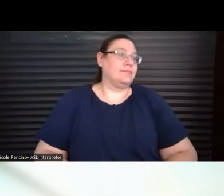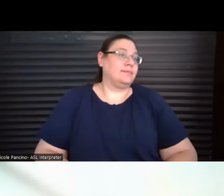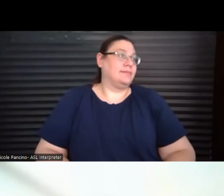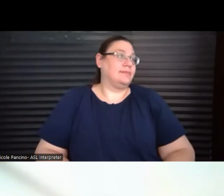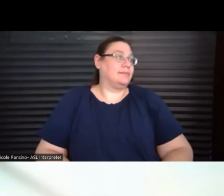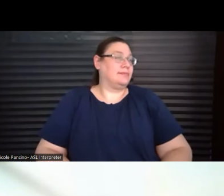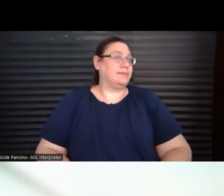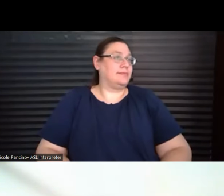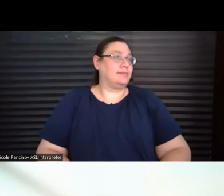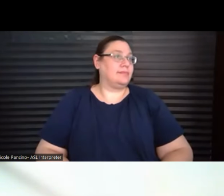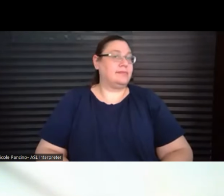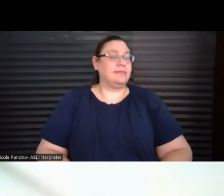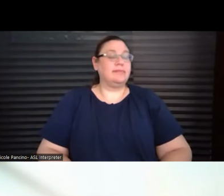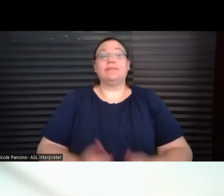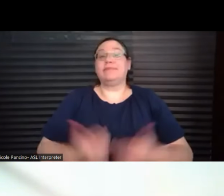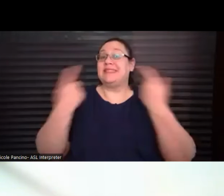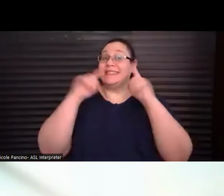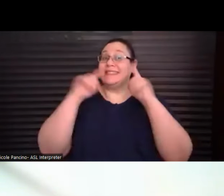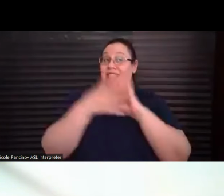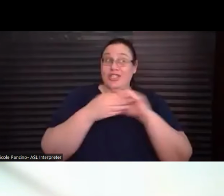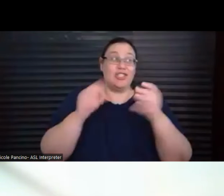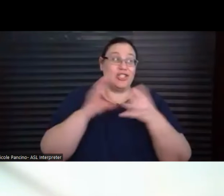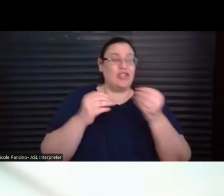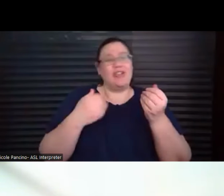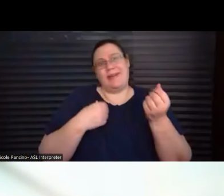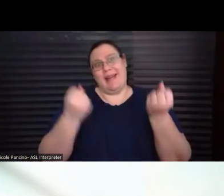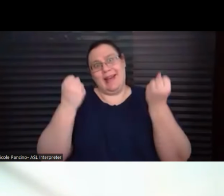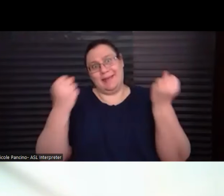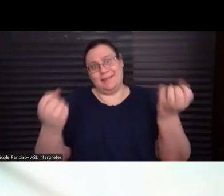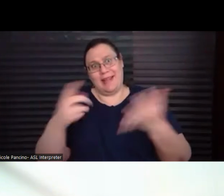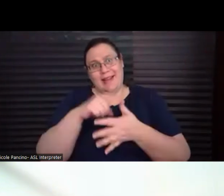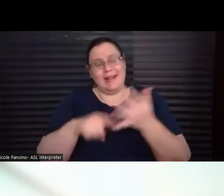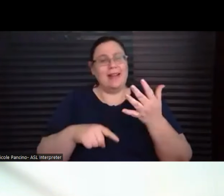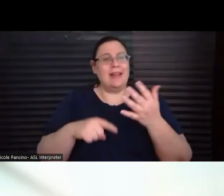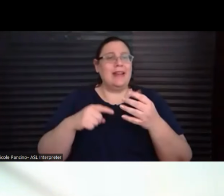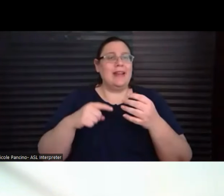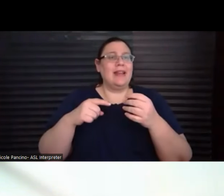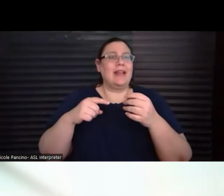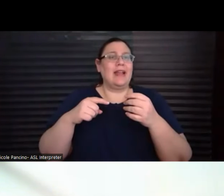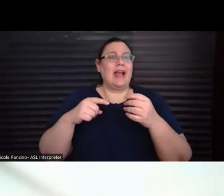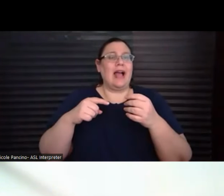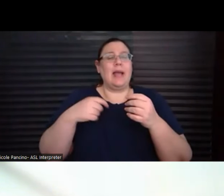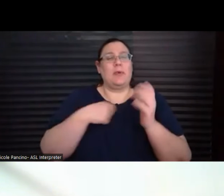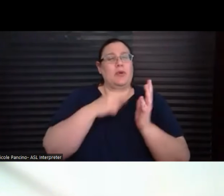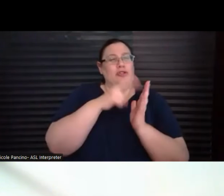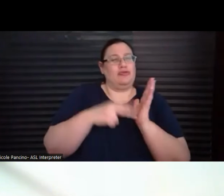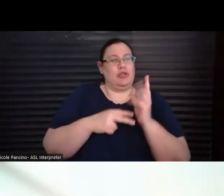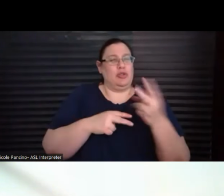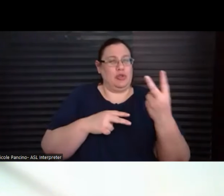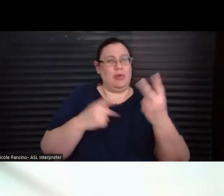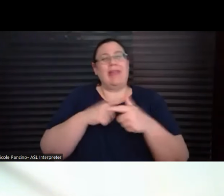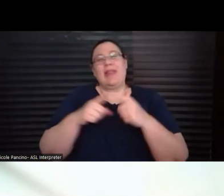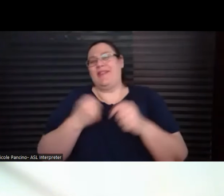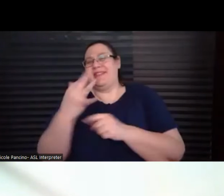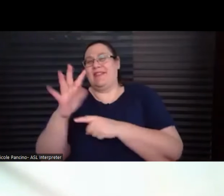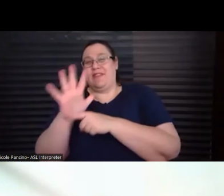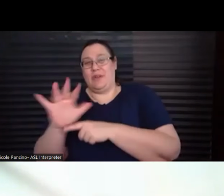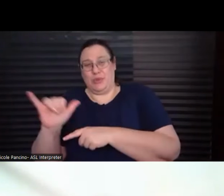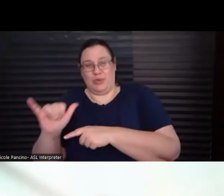So here's a success story, and we have quite a few of these. I'm going to read over two, and then we have quite a few videos as well that'll be included